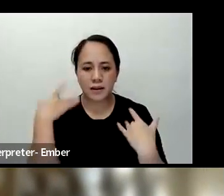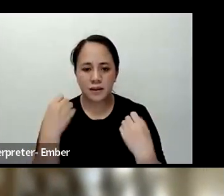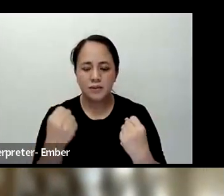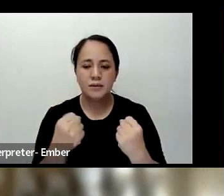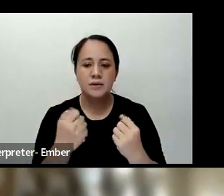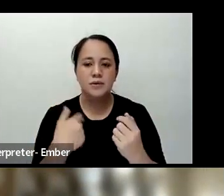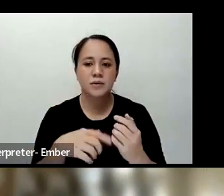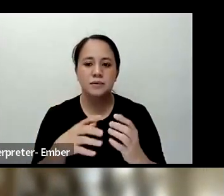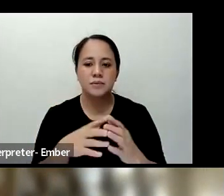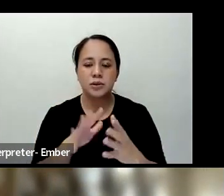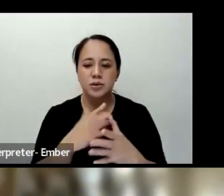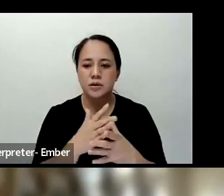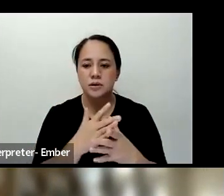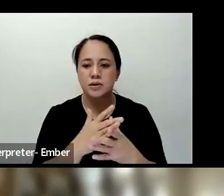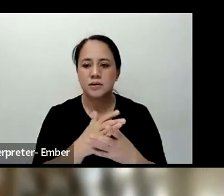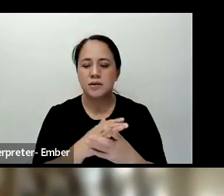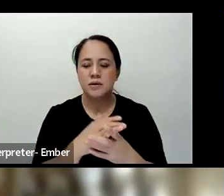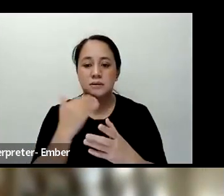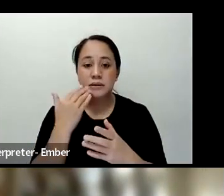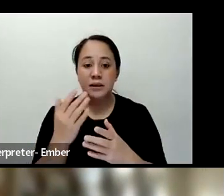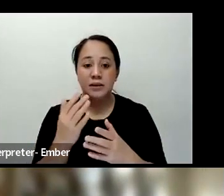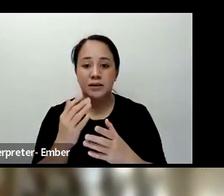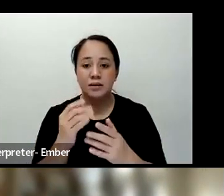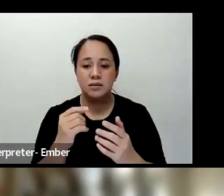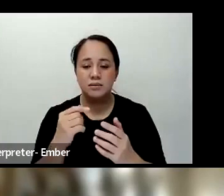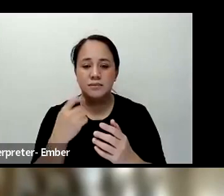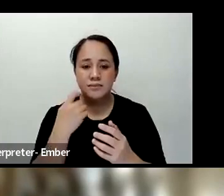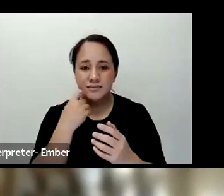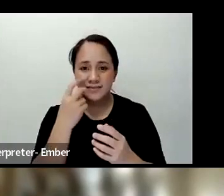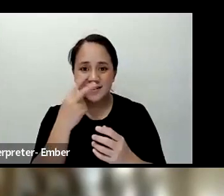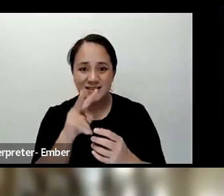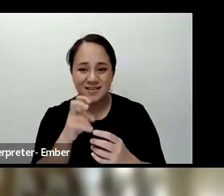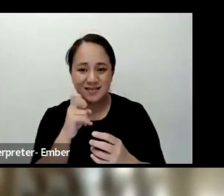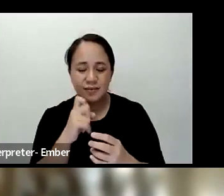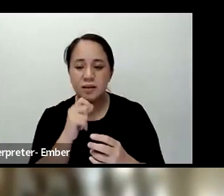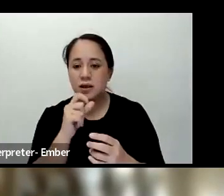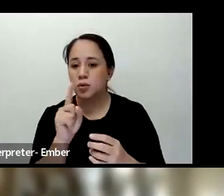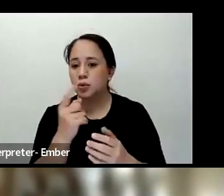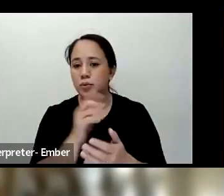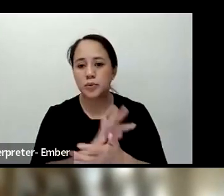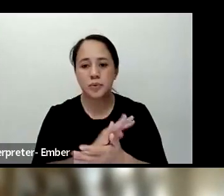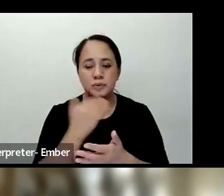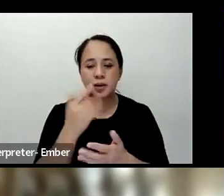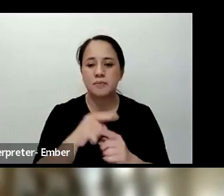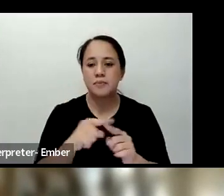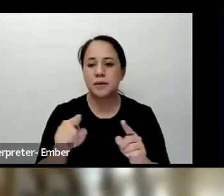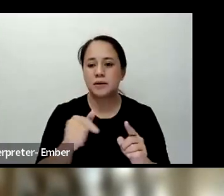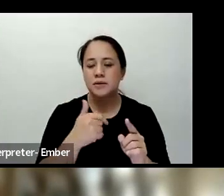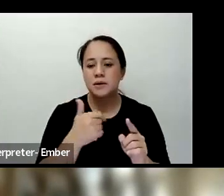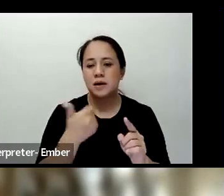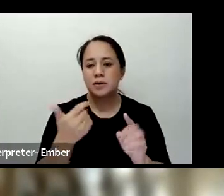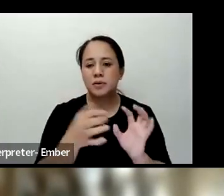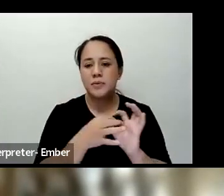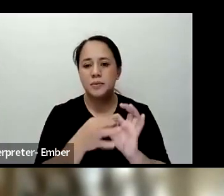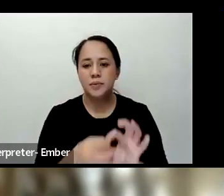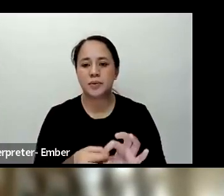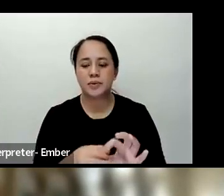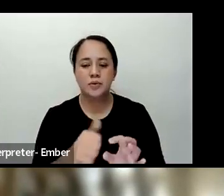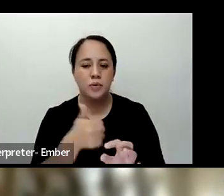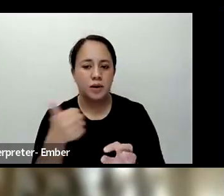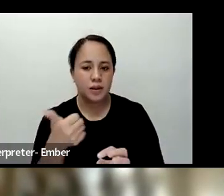a large share of excess deaths, as we have seen a while ago, are not just COVID-19 deaths, but also related to